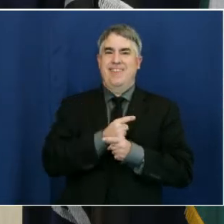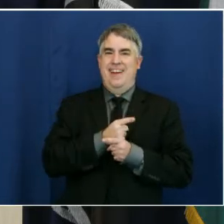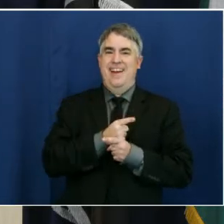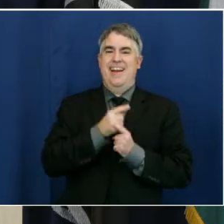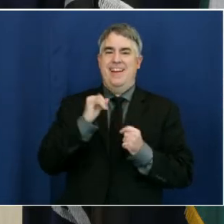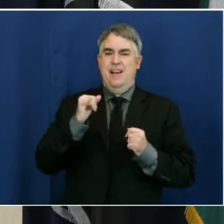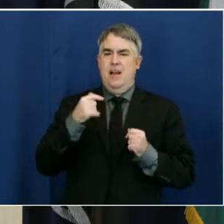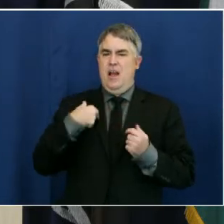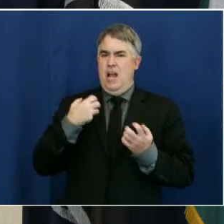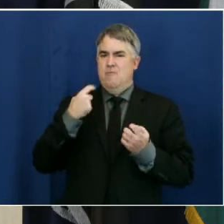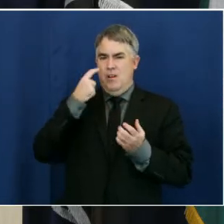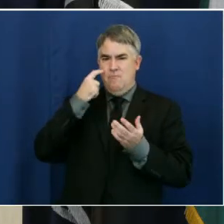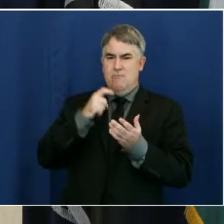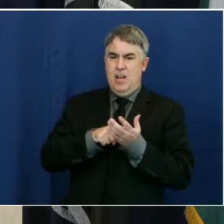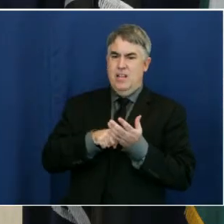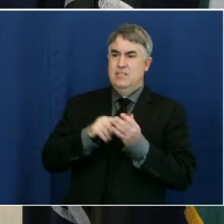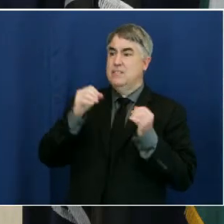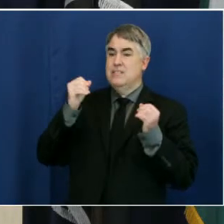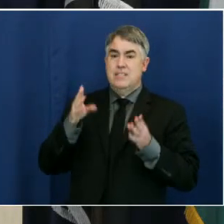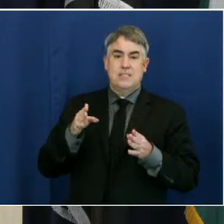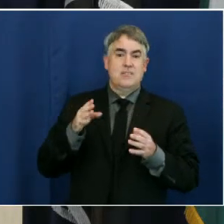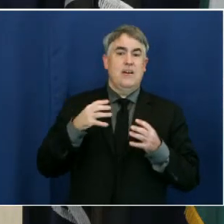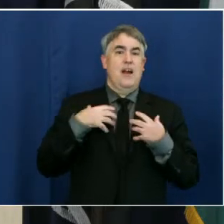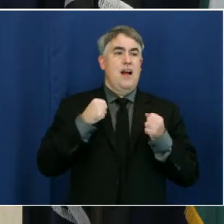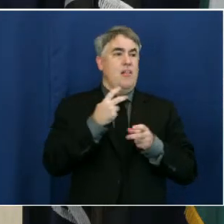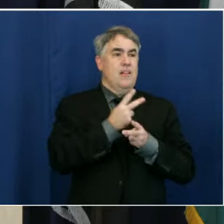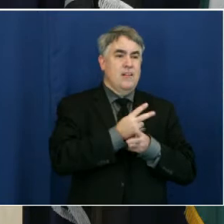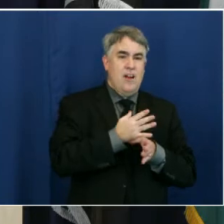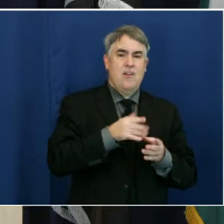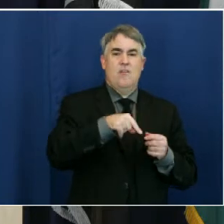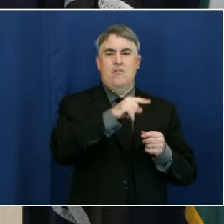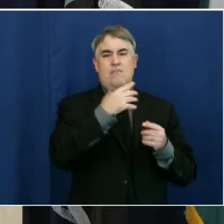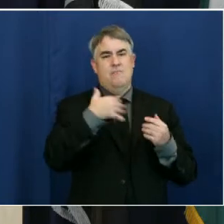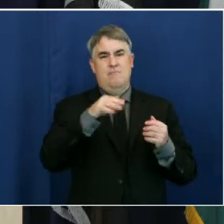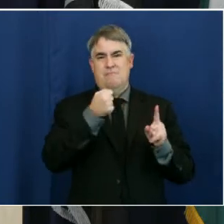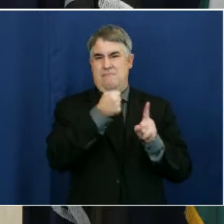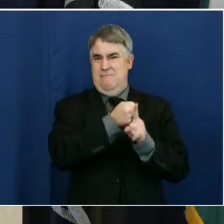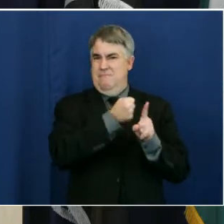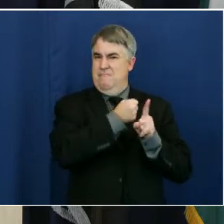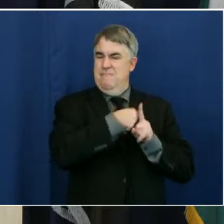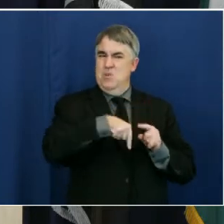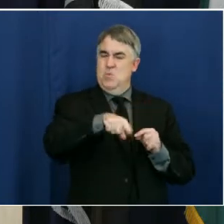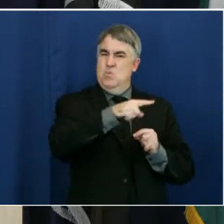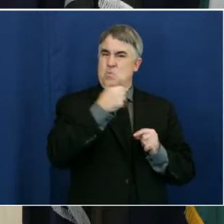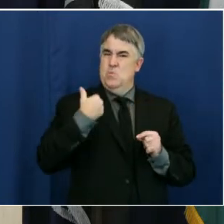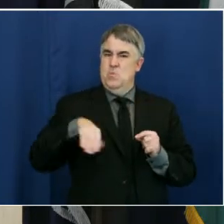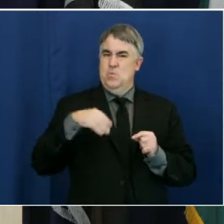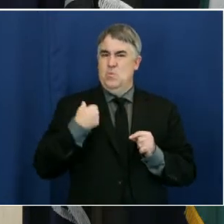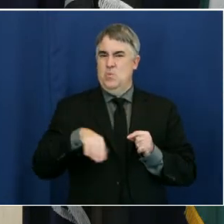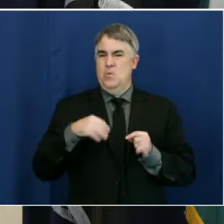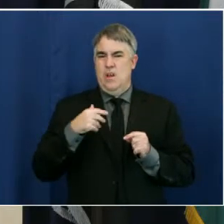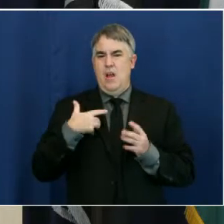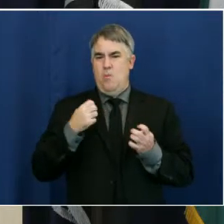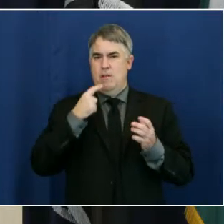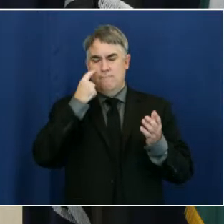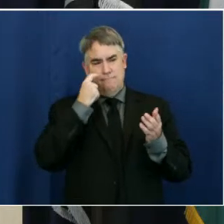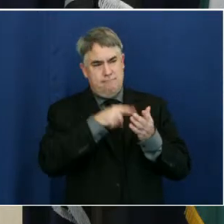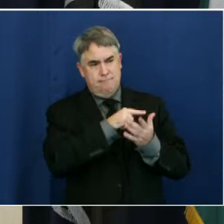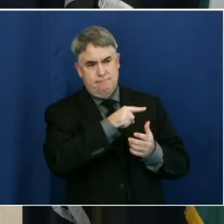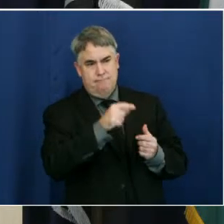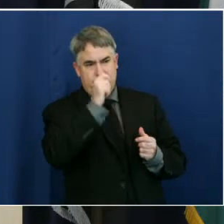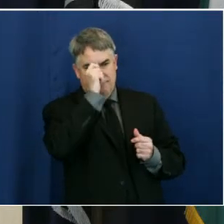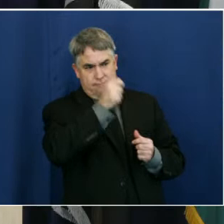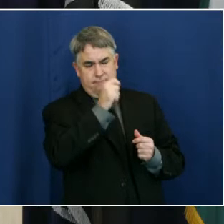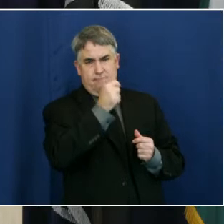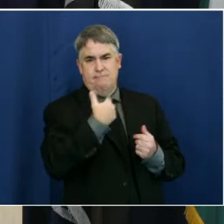workers. You know, a lot of folks are working hard, but I want to thank Dr. Wooten and her team, Dr. McDonald, along with the hundreds of folks